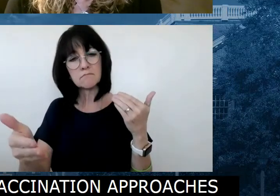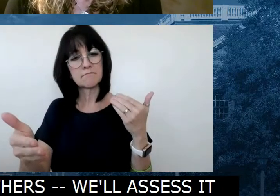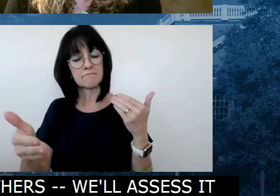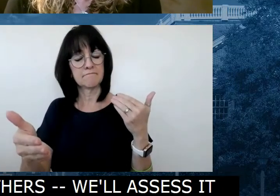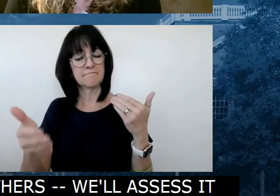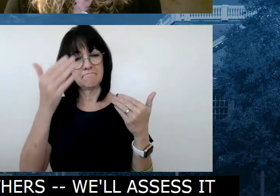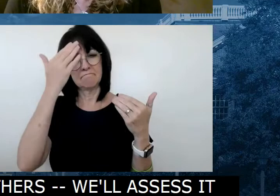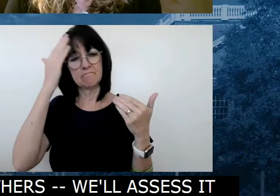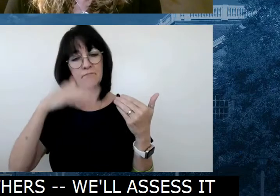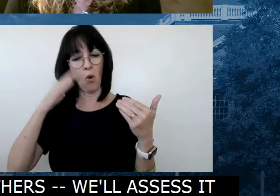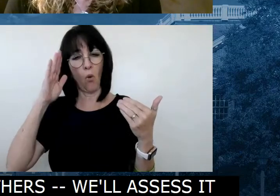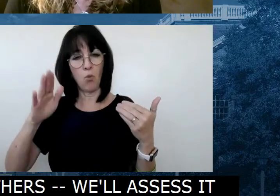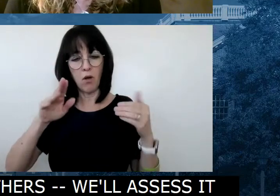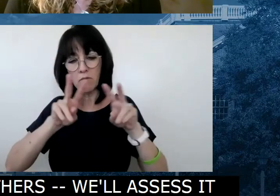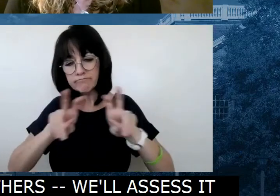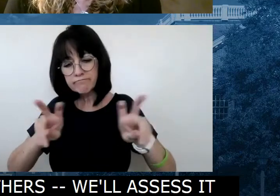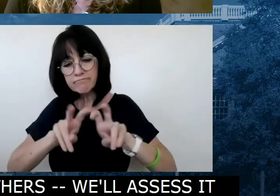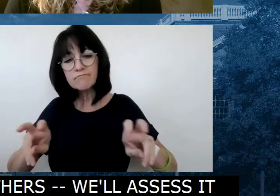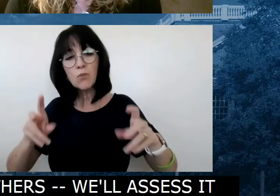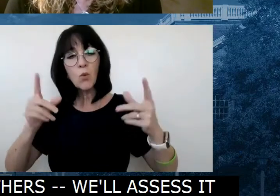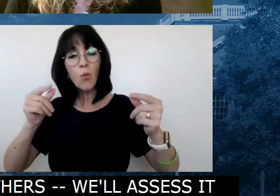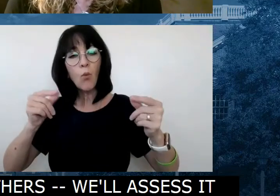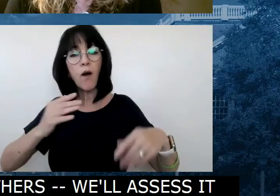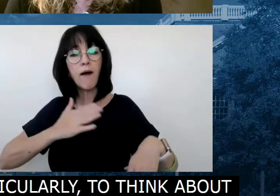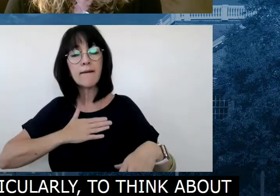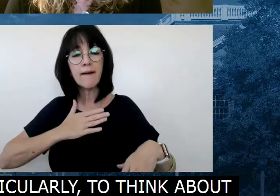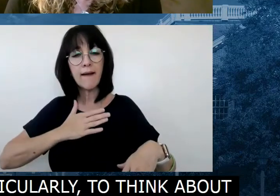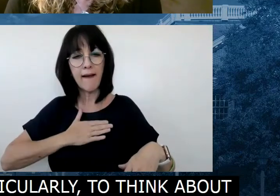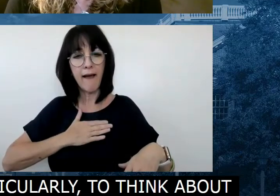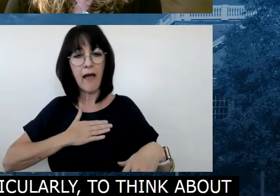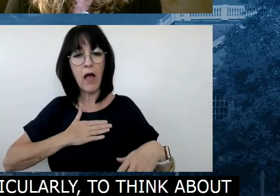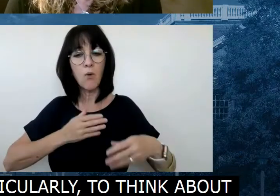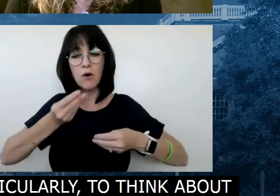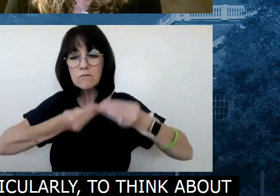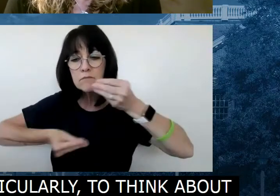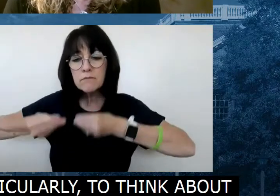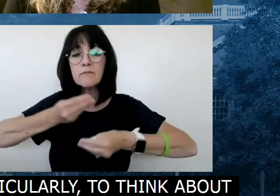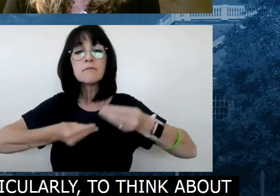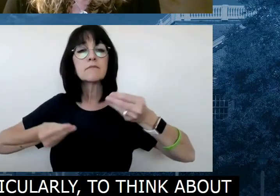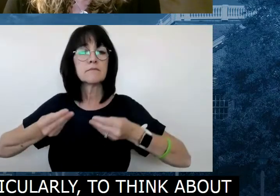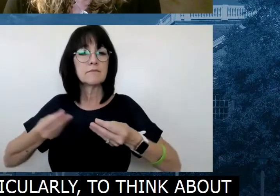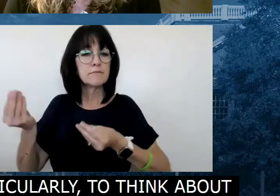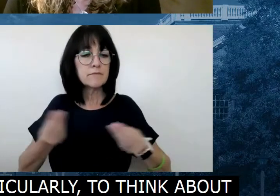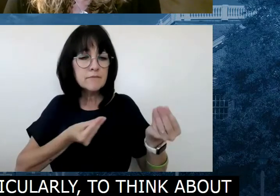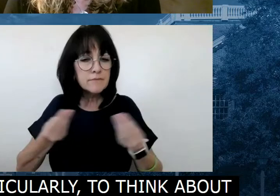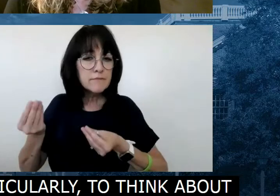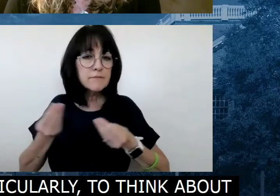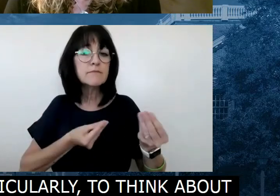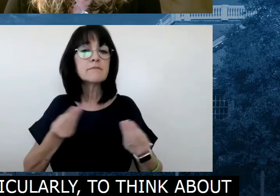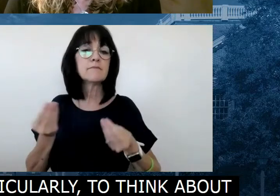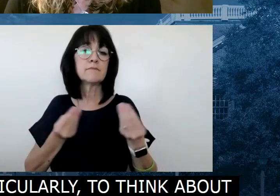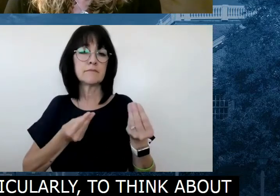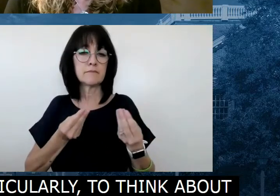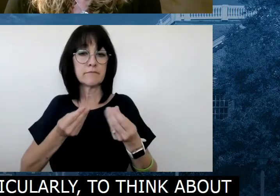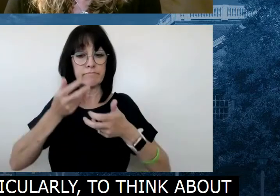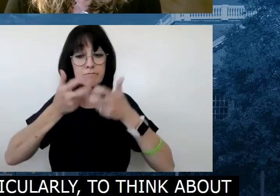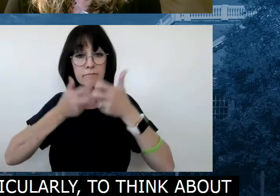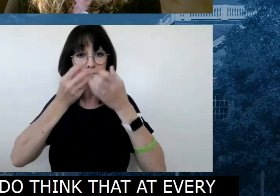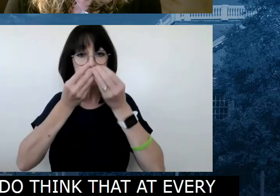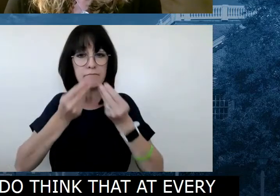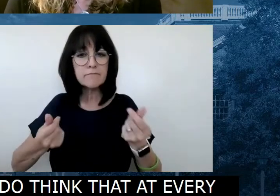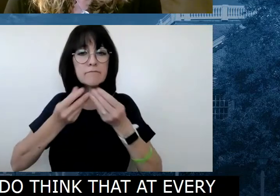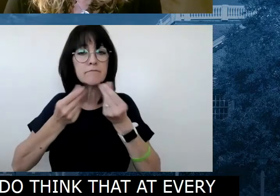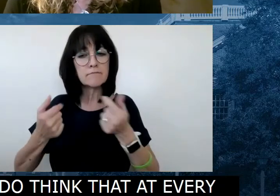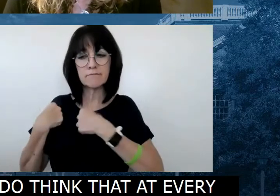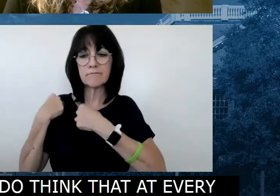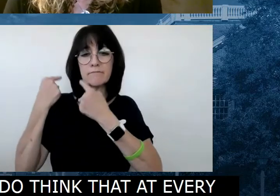we need to do in the future. I do think at every level of government, particularly at